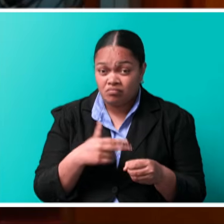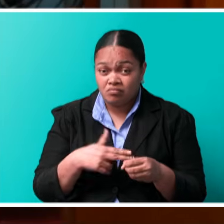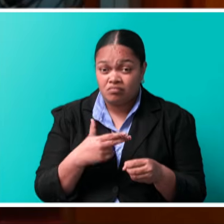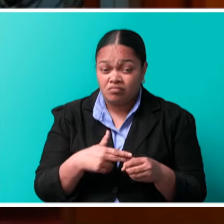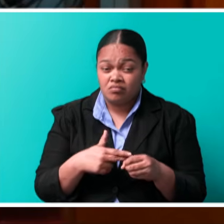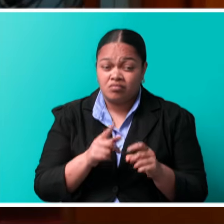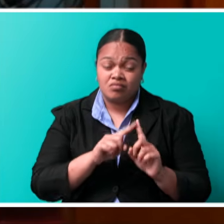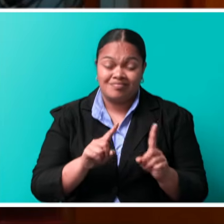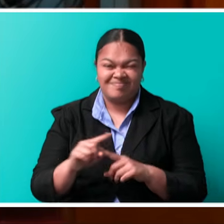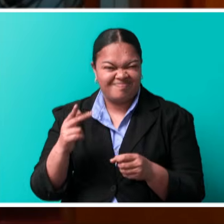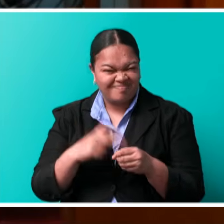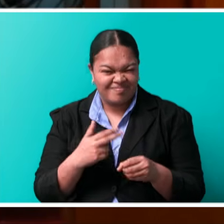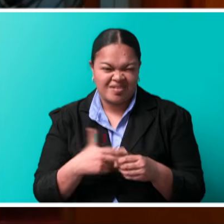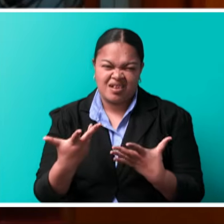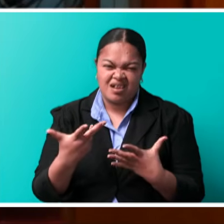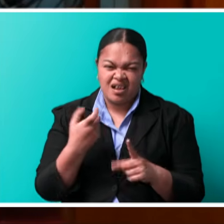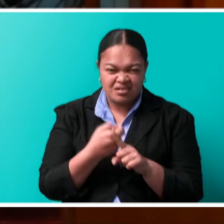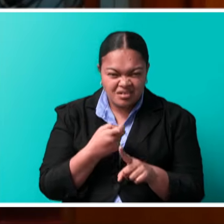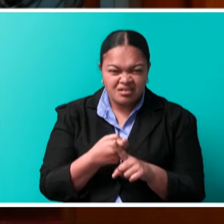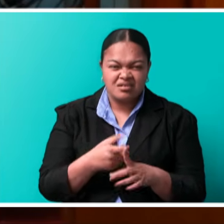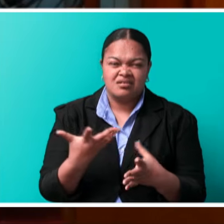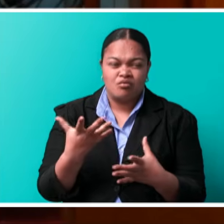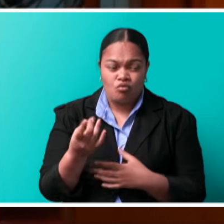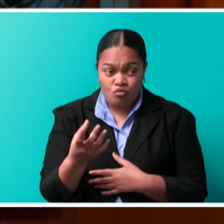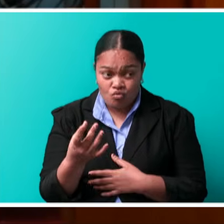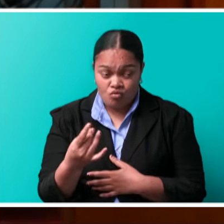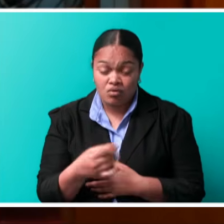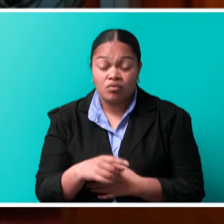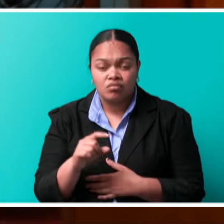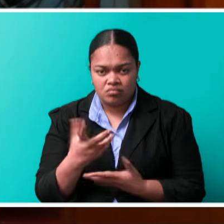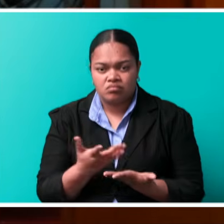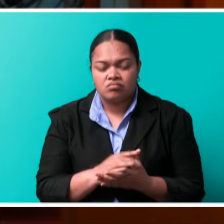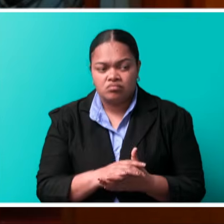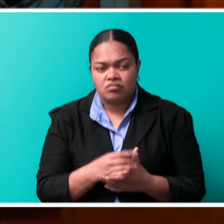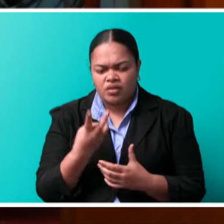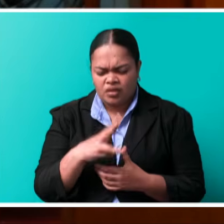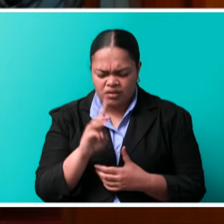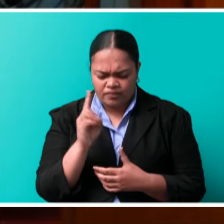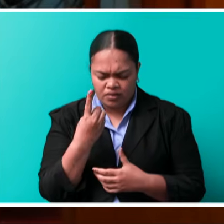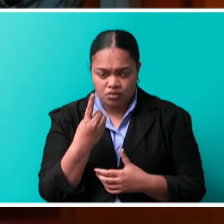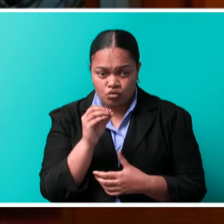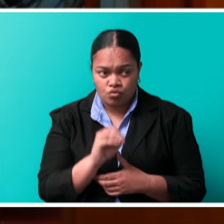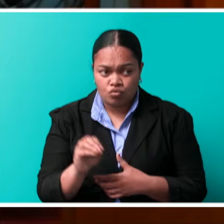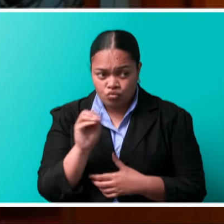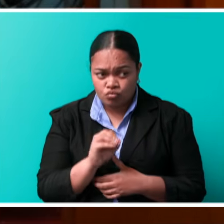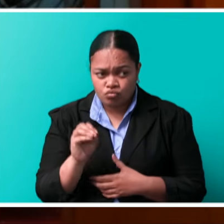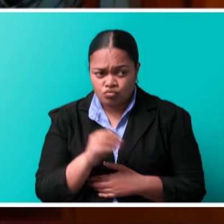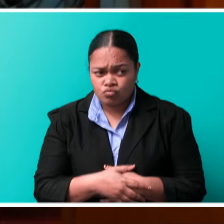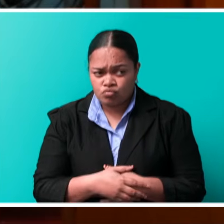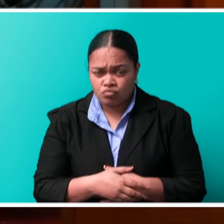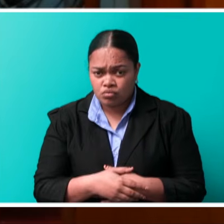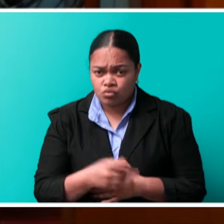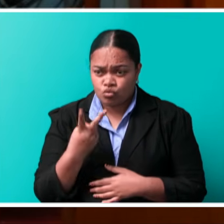and heavy fuel oil is extended to 31 October 2026 with a 20 cent per